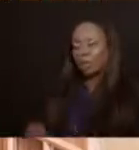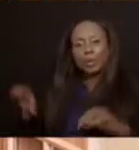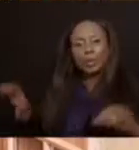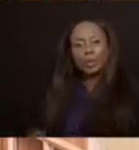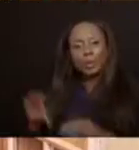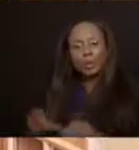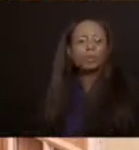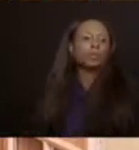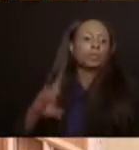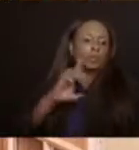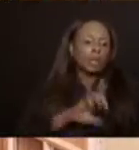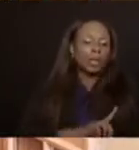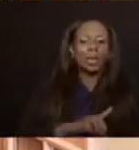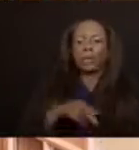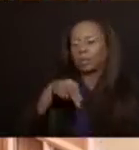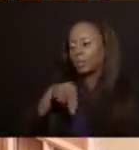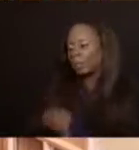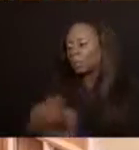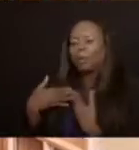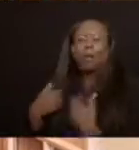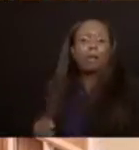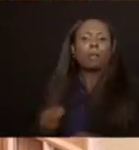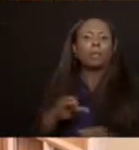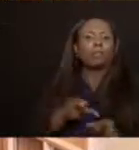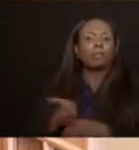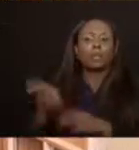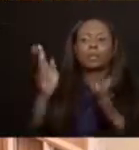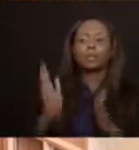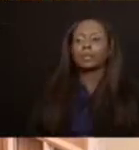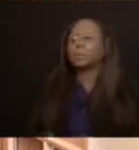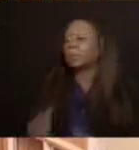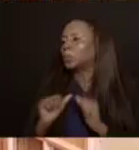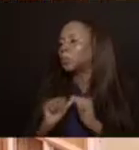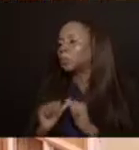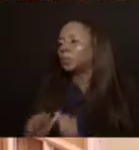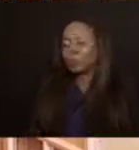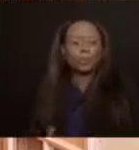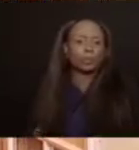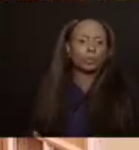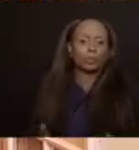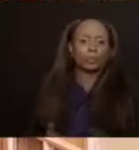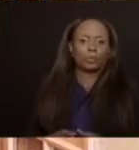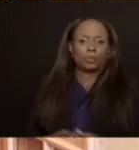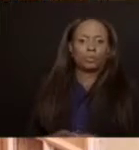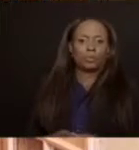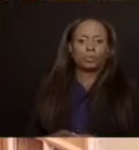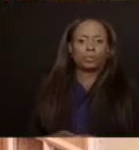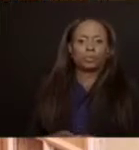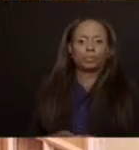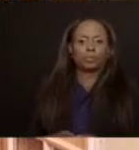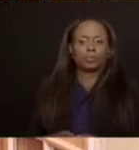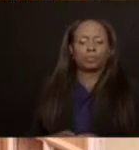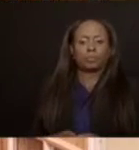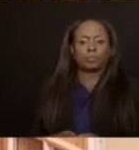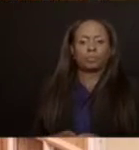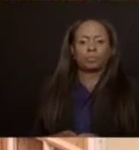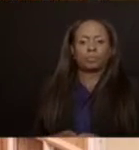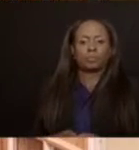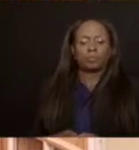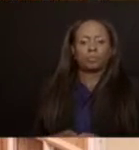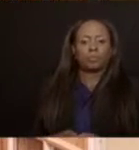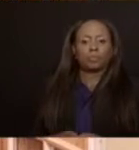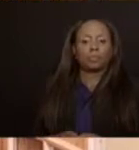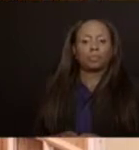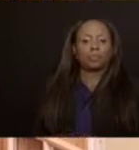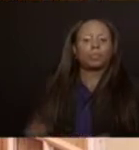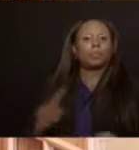doctors are doing, and the nurses and the health professionals are doing what they can and must. But we need each Barbadian now. Not just